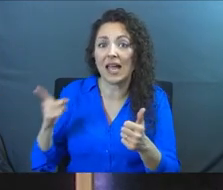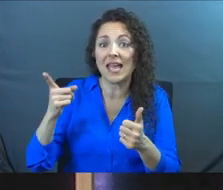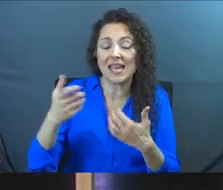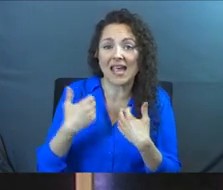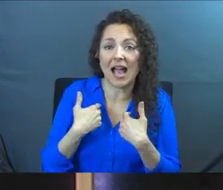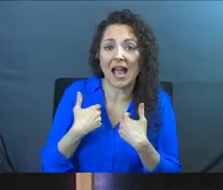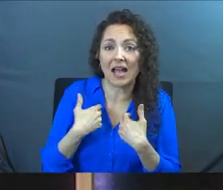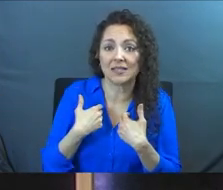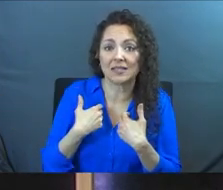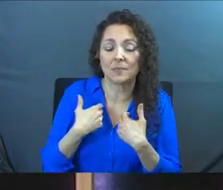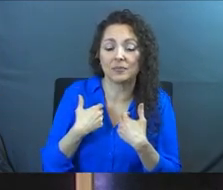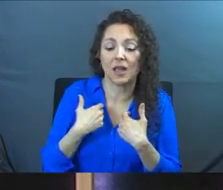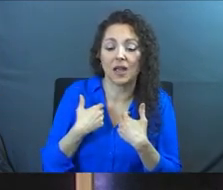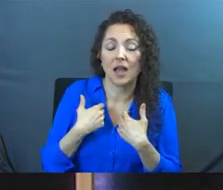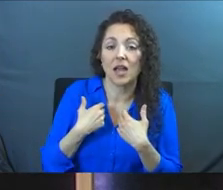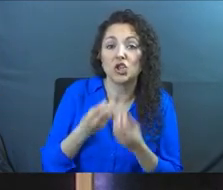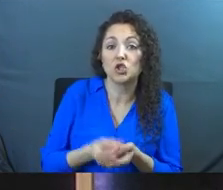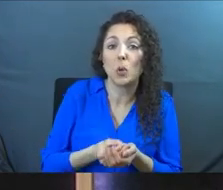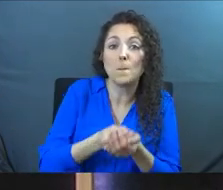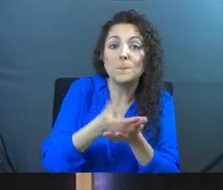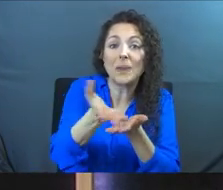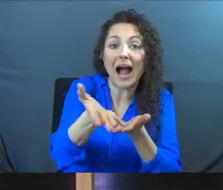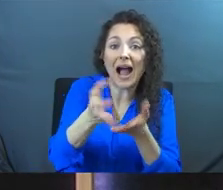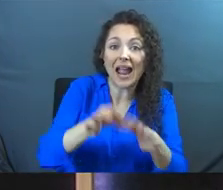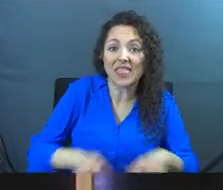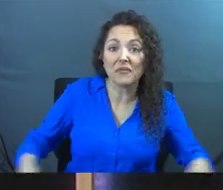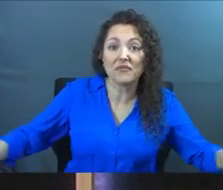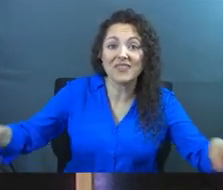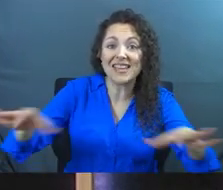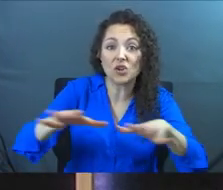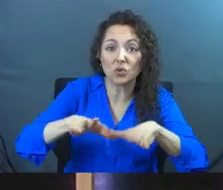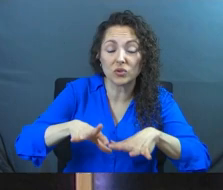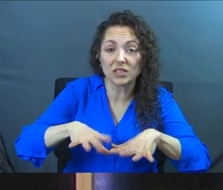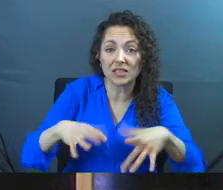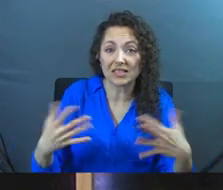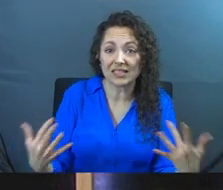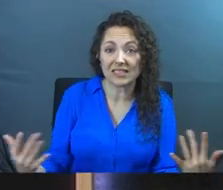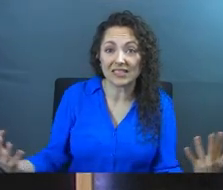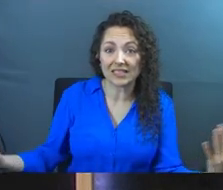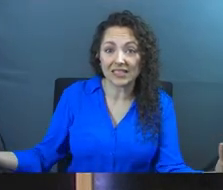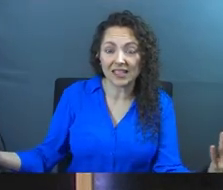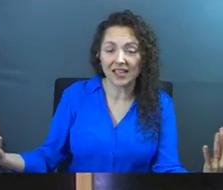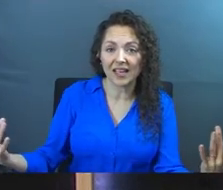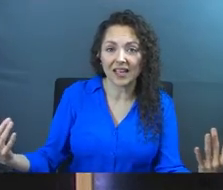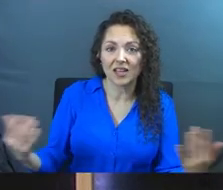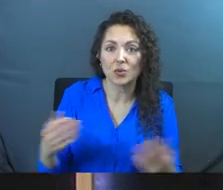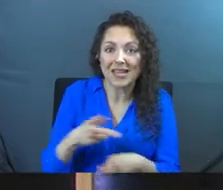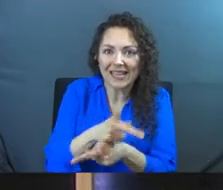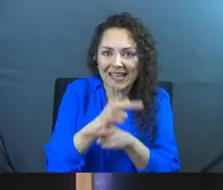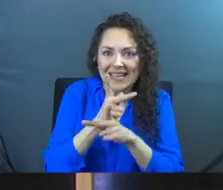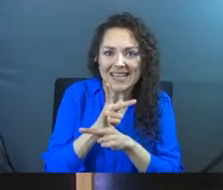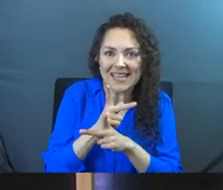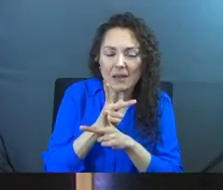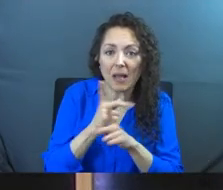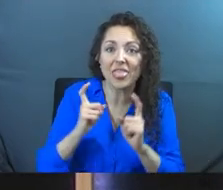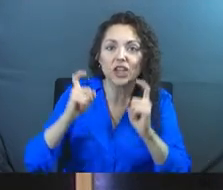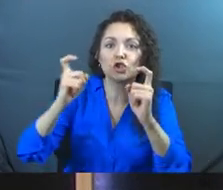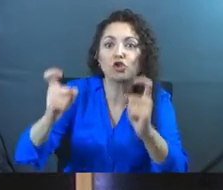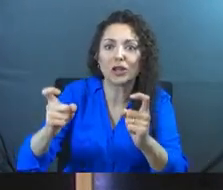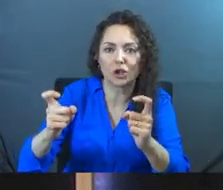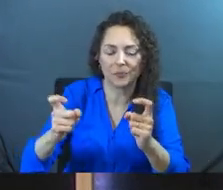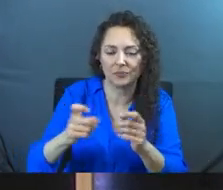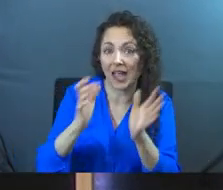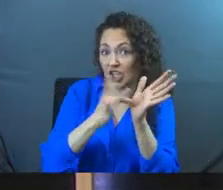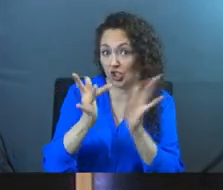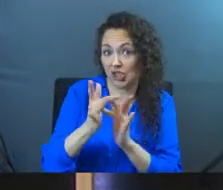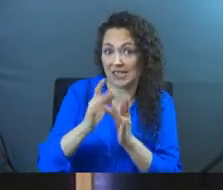treasure, this incredibly valuable thing. But he just sort of stumbles upon it, almost by accident. So that's the first parable. And then Jesus,